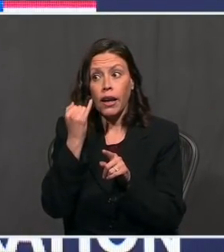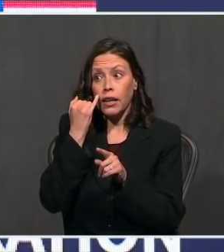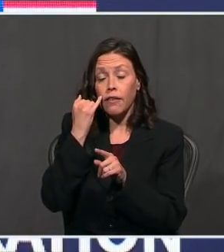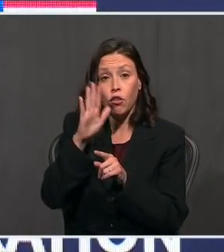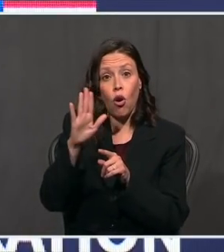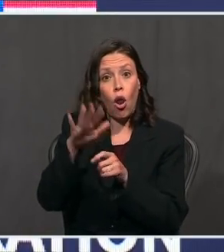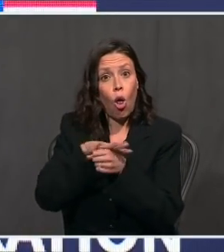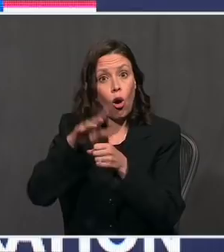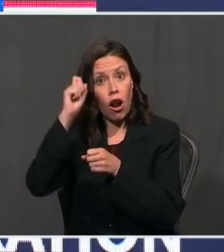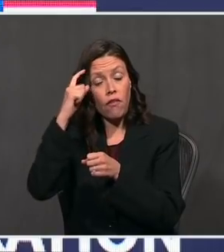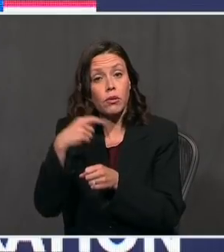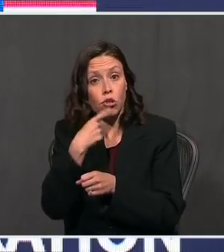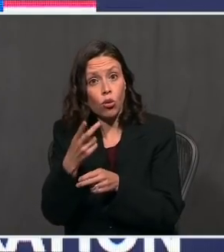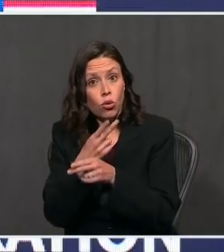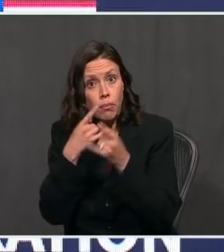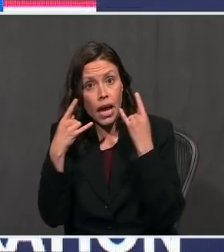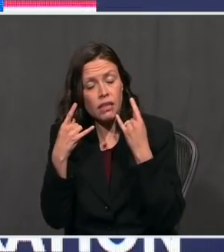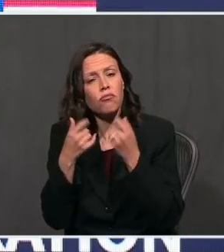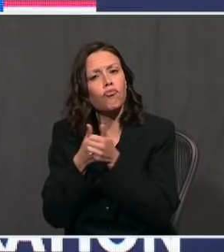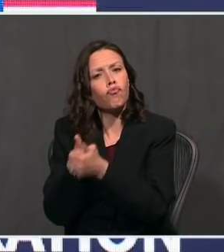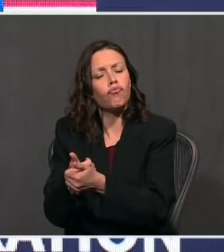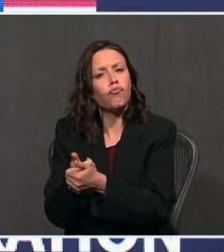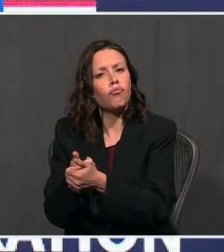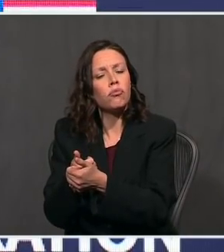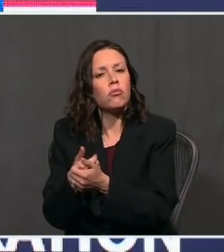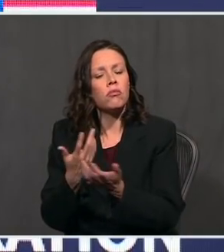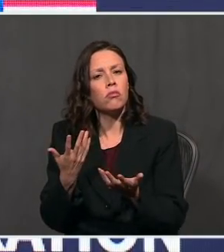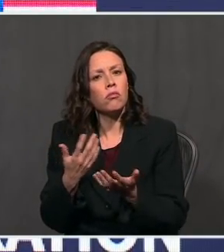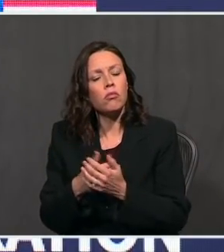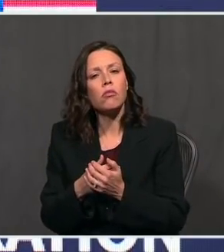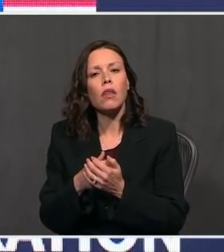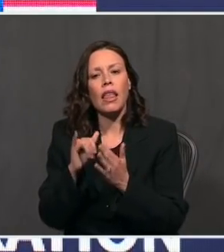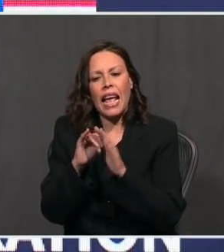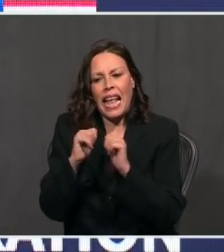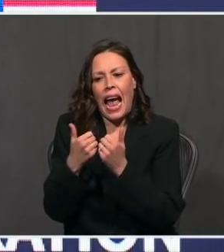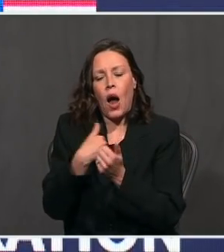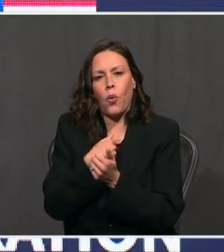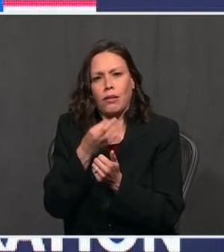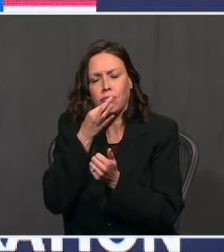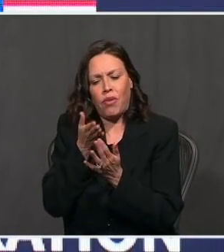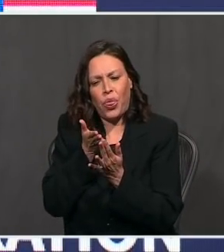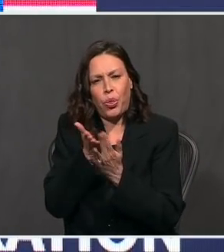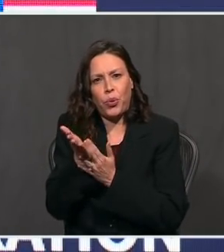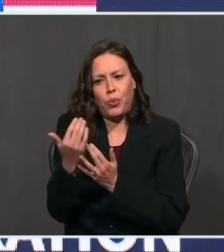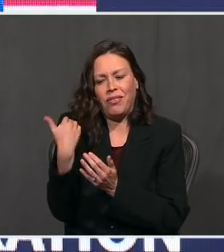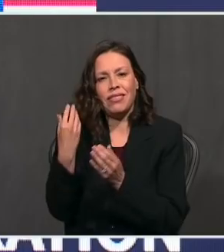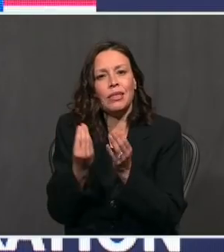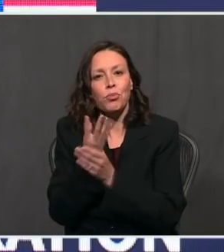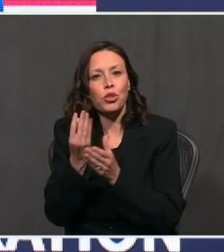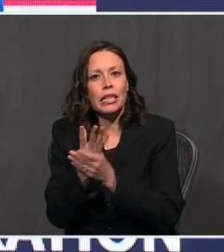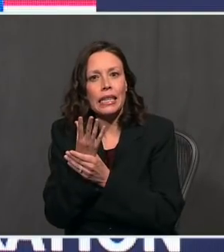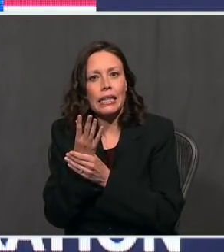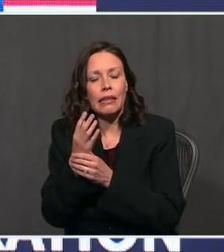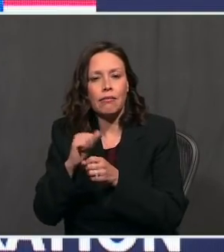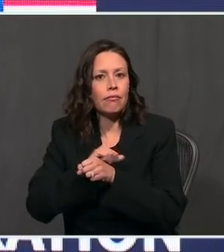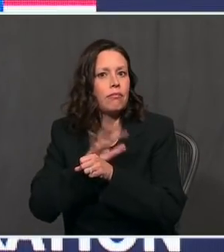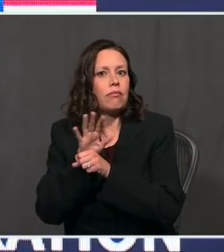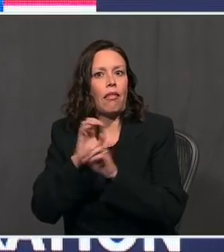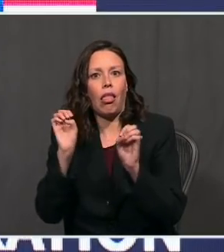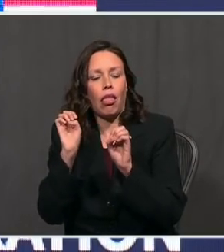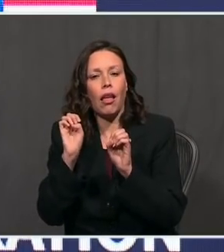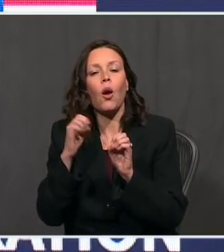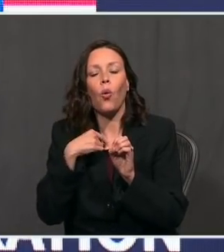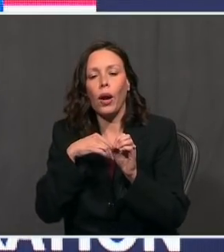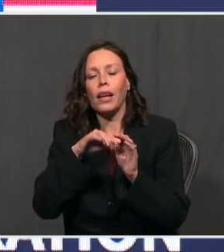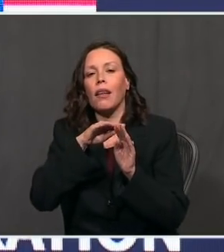authorities indicate that it's appropriate. It's the way that we got through the early days of this pandemic, and we flattened